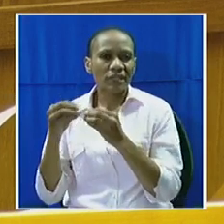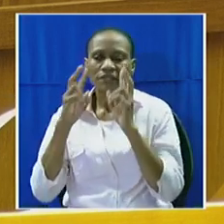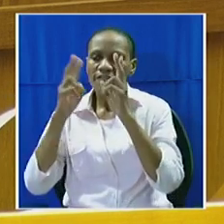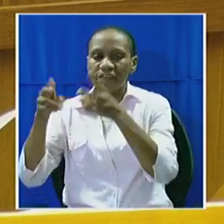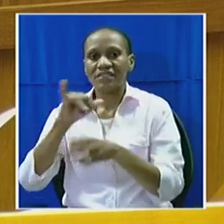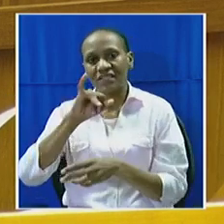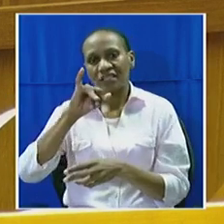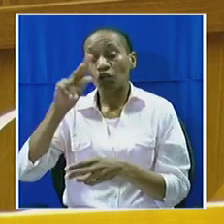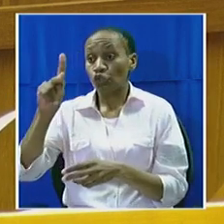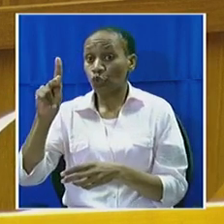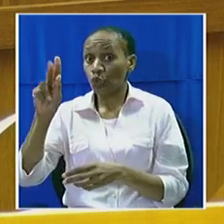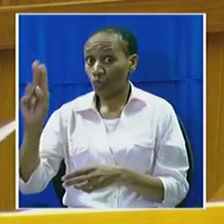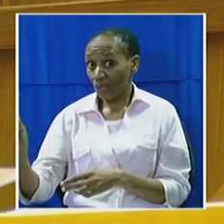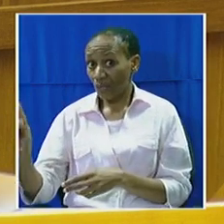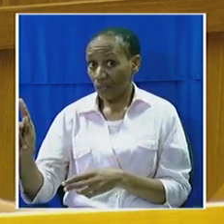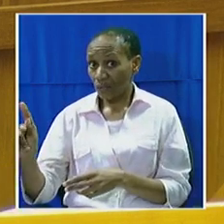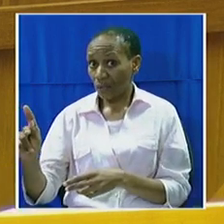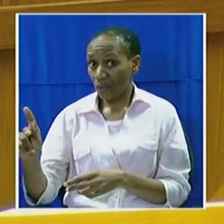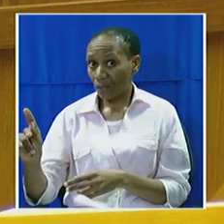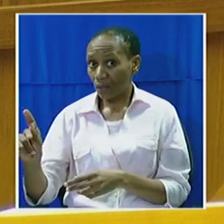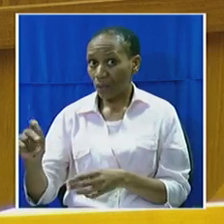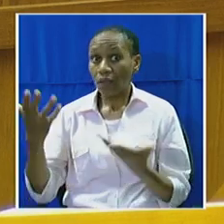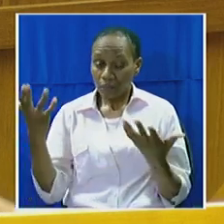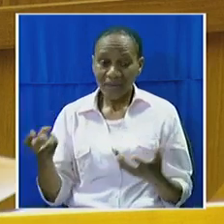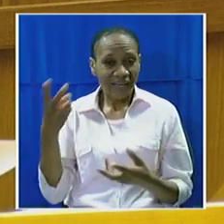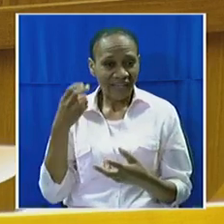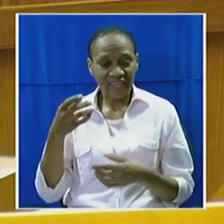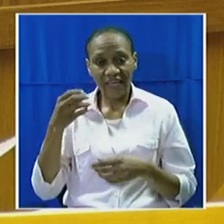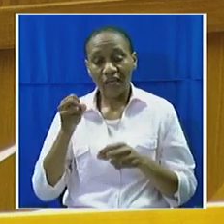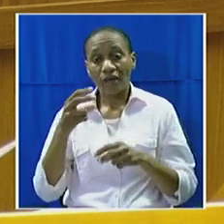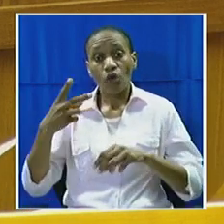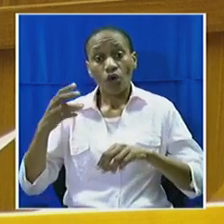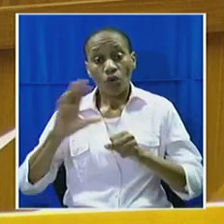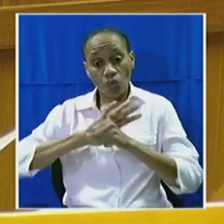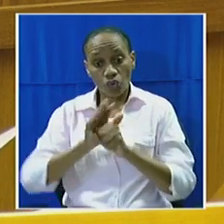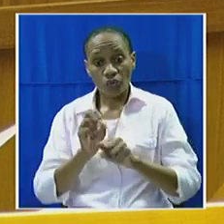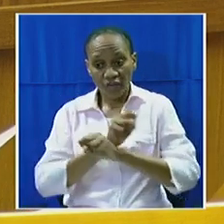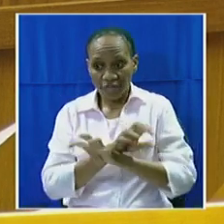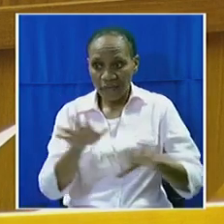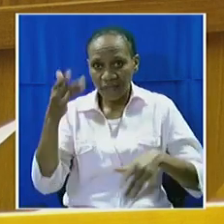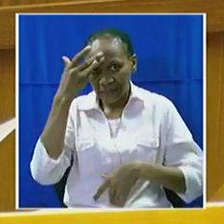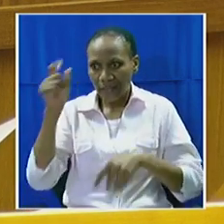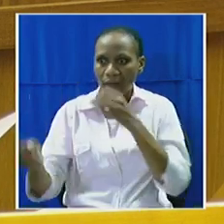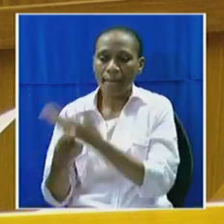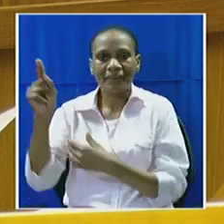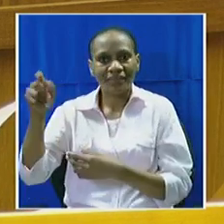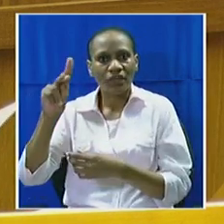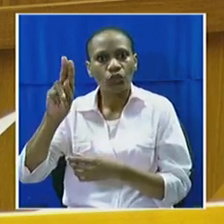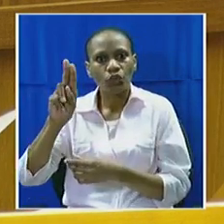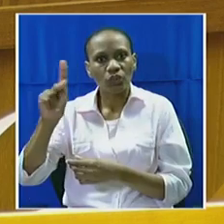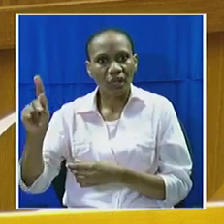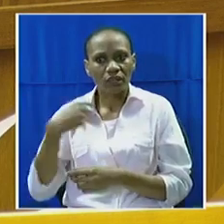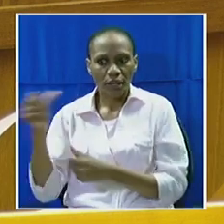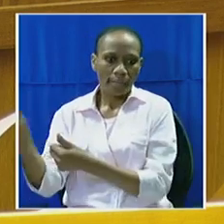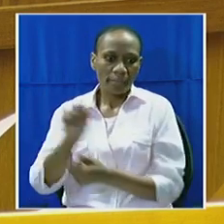and UK that was cut short due to COVID-19 travel restrictions. There were mandatory health checks at every airport